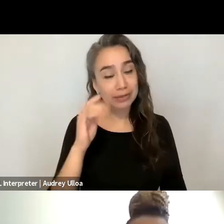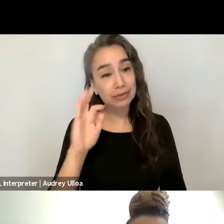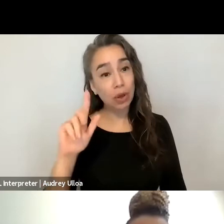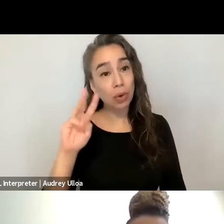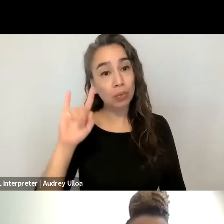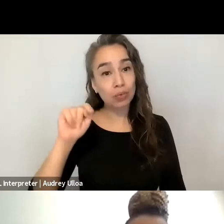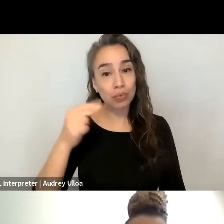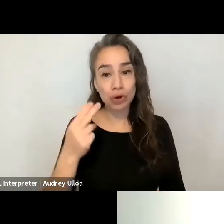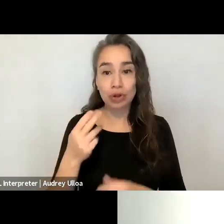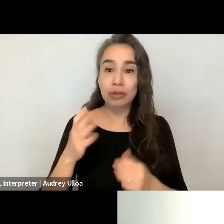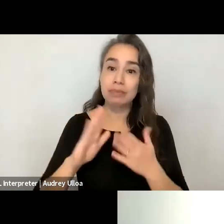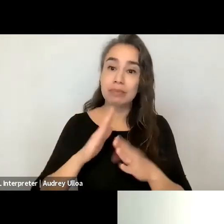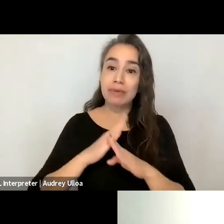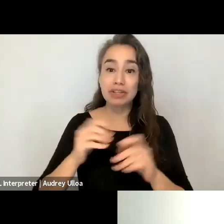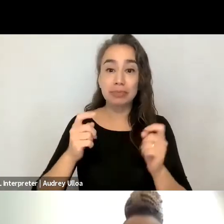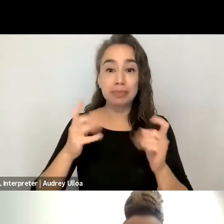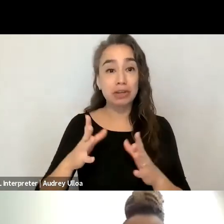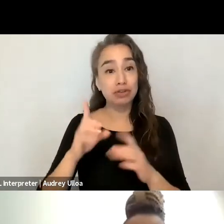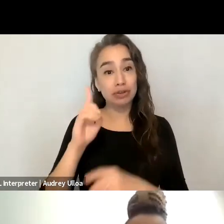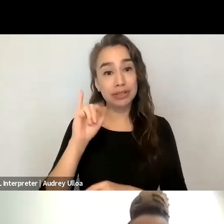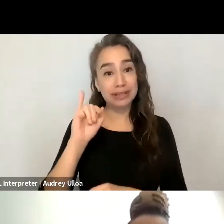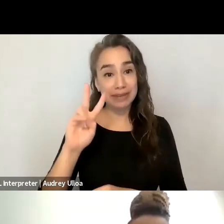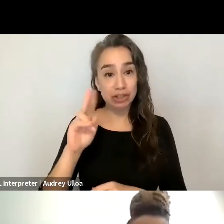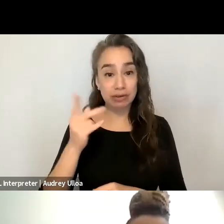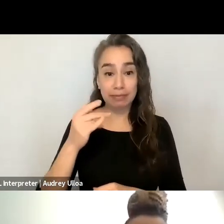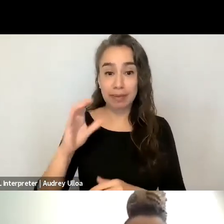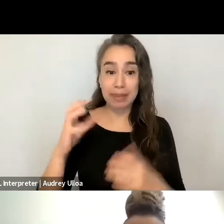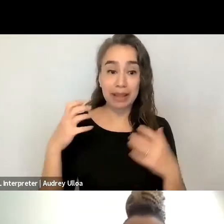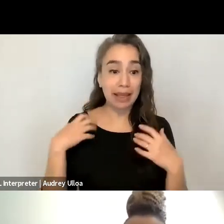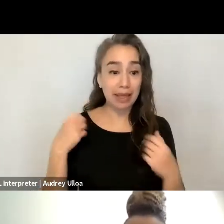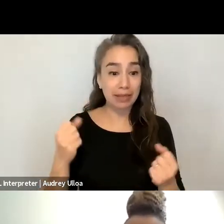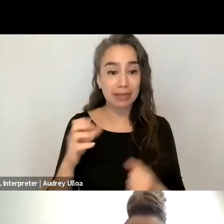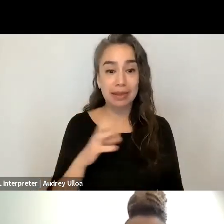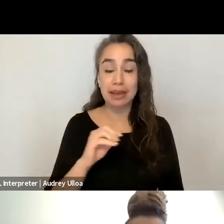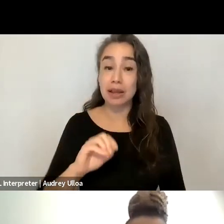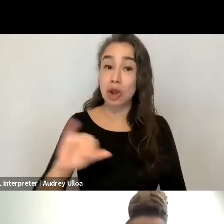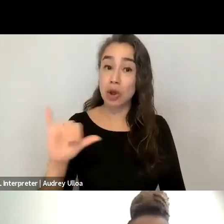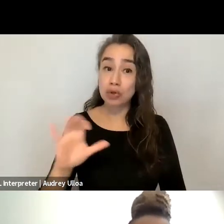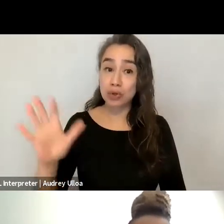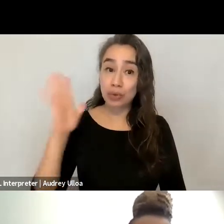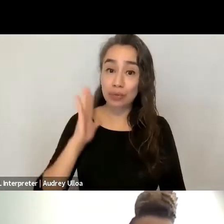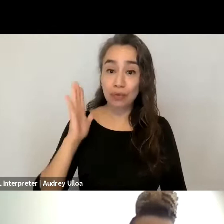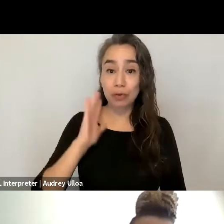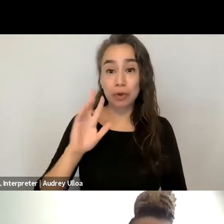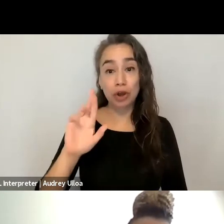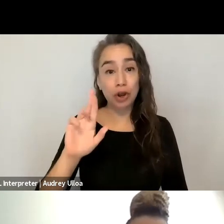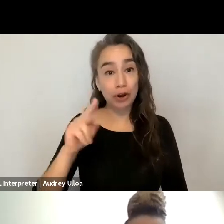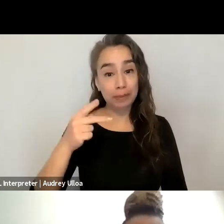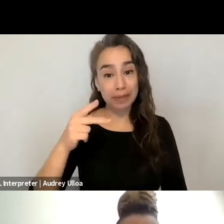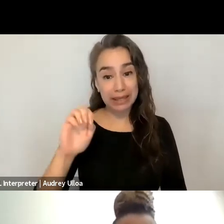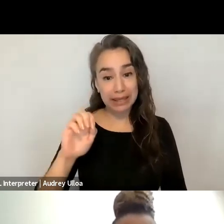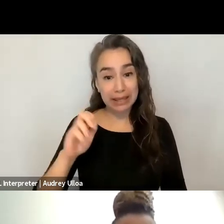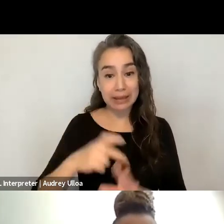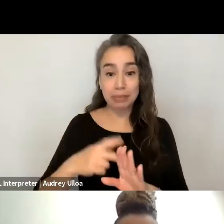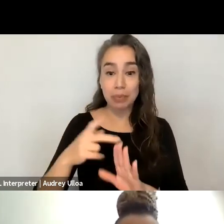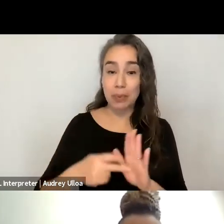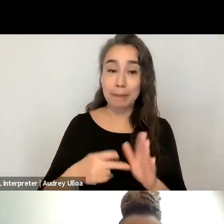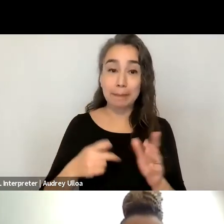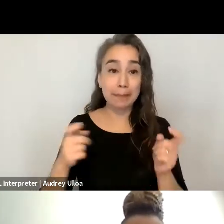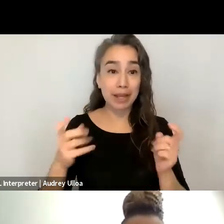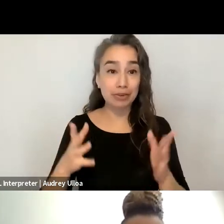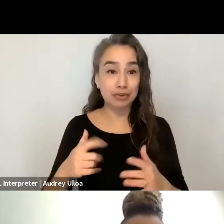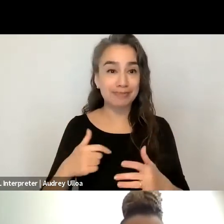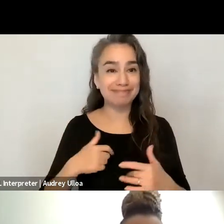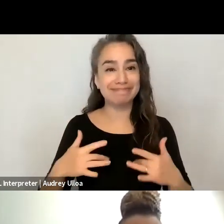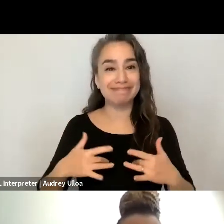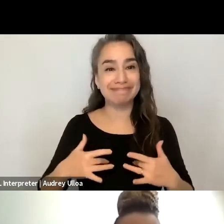Division of Public Health, and also the former RPE Program Manager. So I am thrilled to be